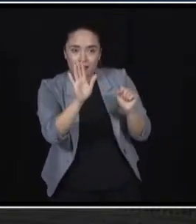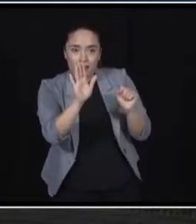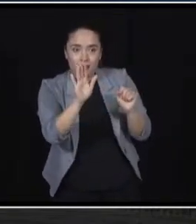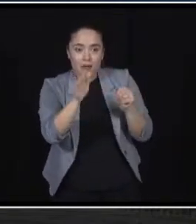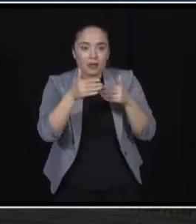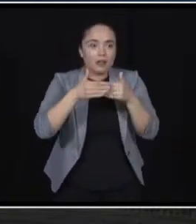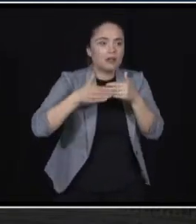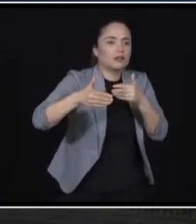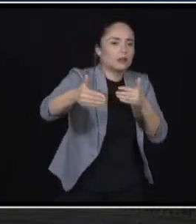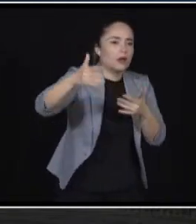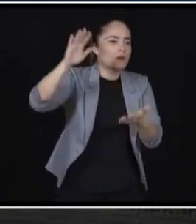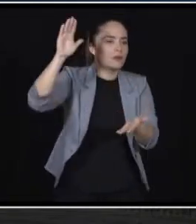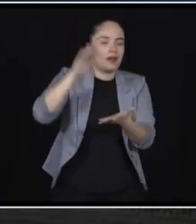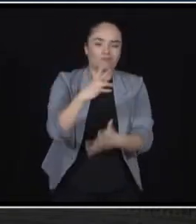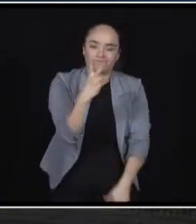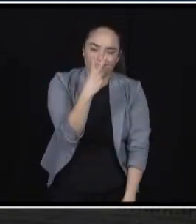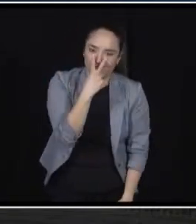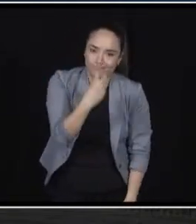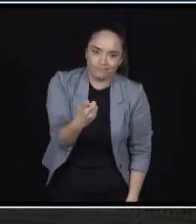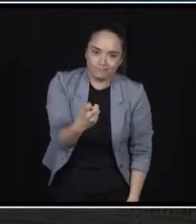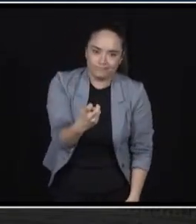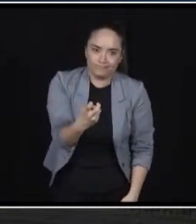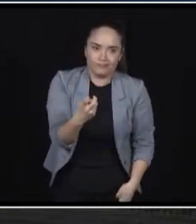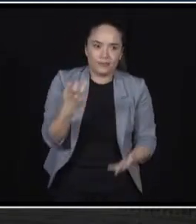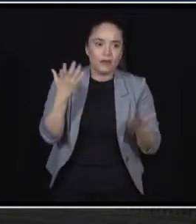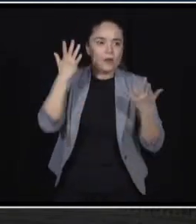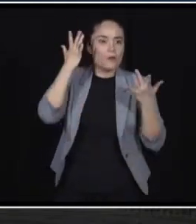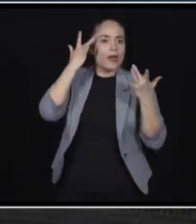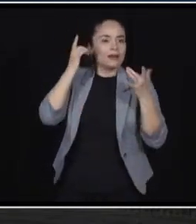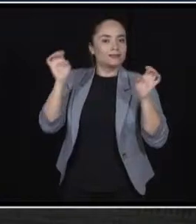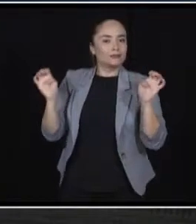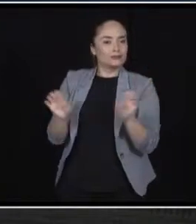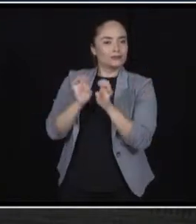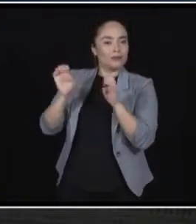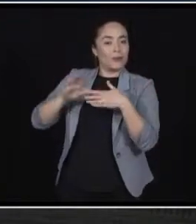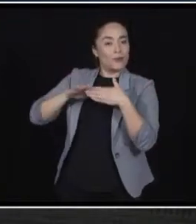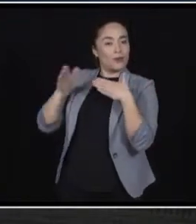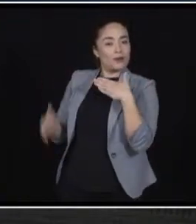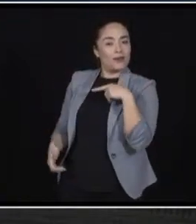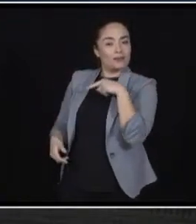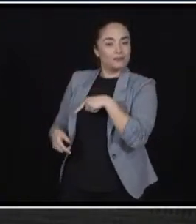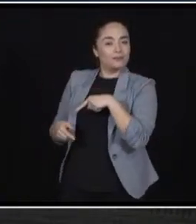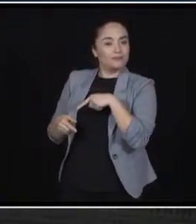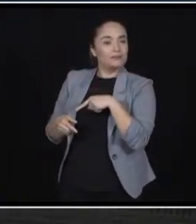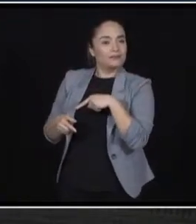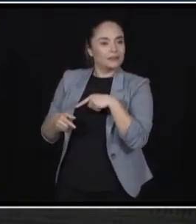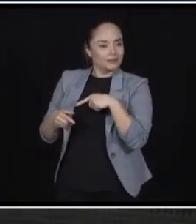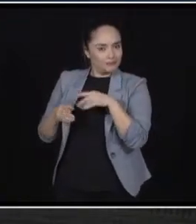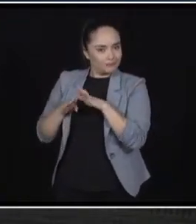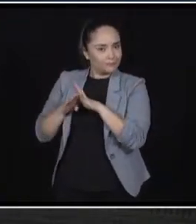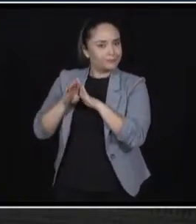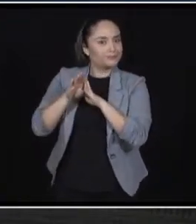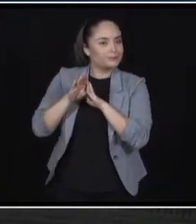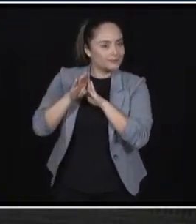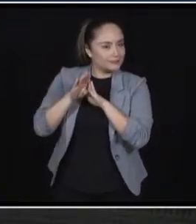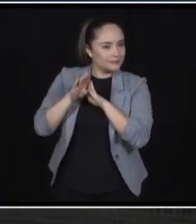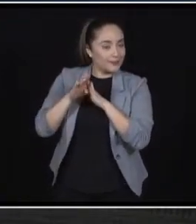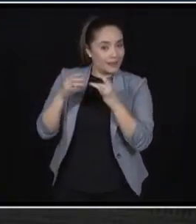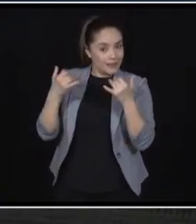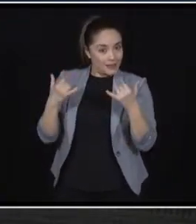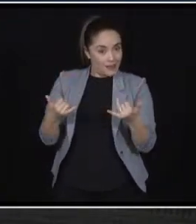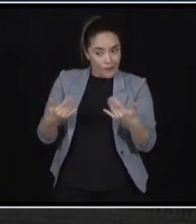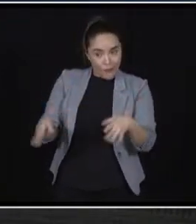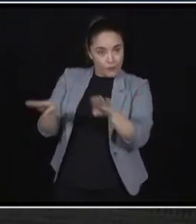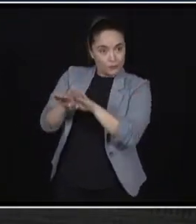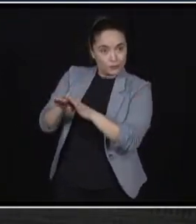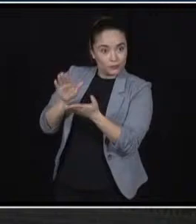as we're seeing the impact of the Easter weekend, and we want to understand that before we make any further decisions. So a prolonged closure at this time is only but